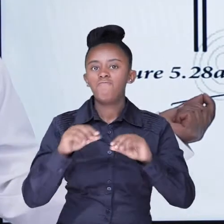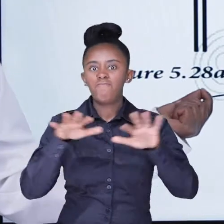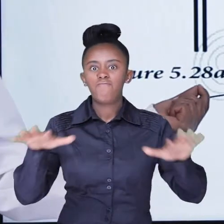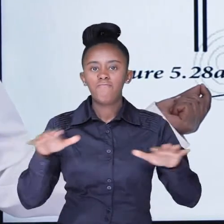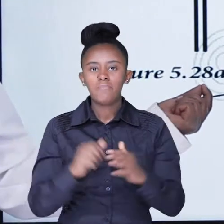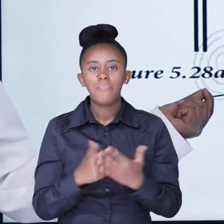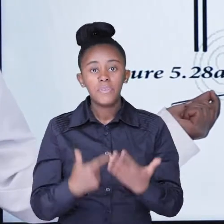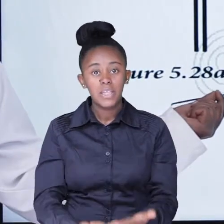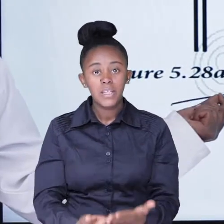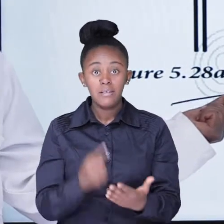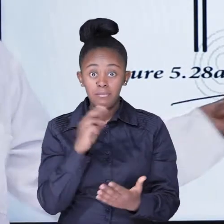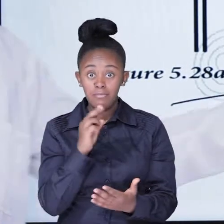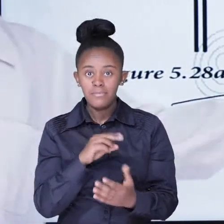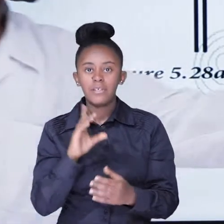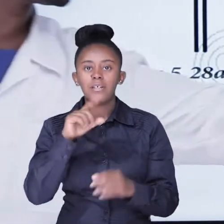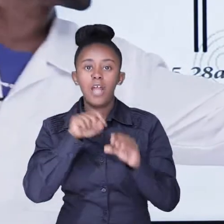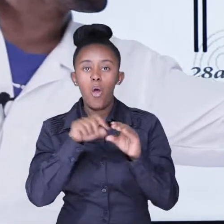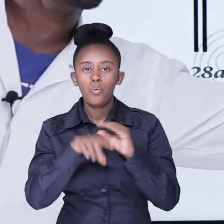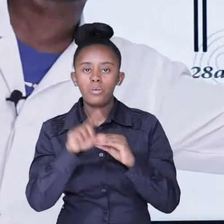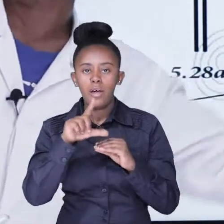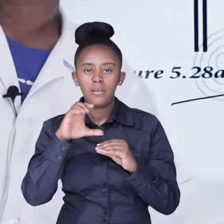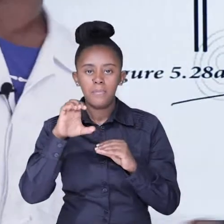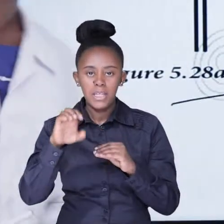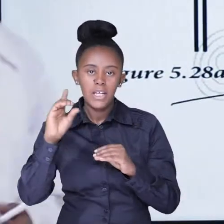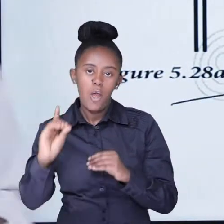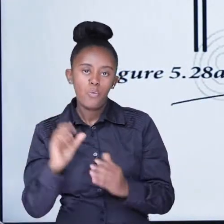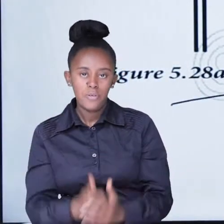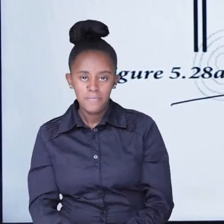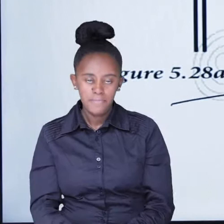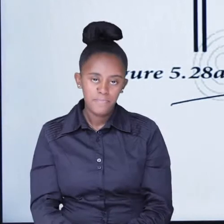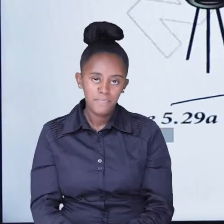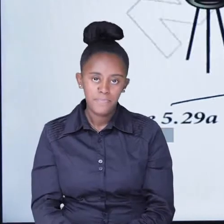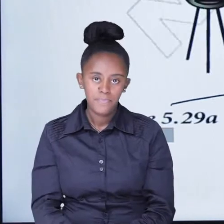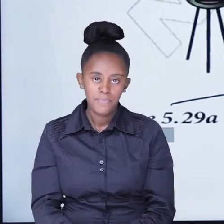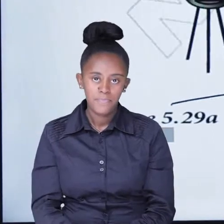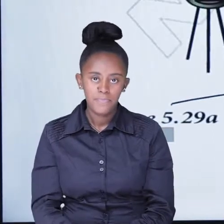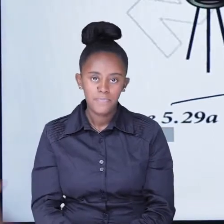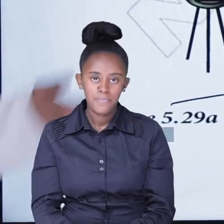given for light emitted diode. This is a symbol given for a light emitted diode.